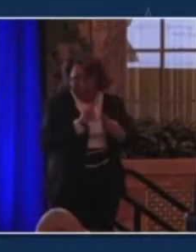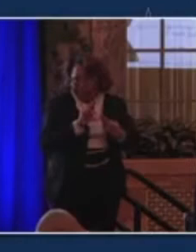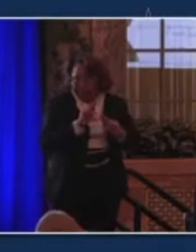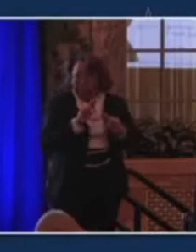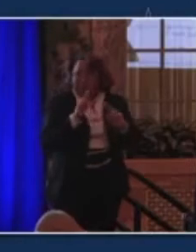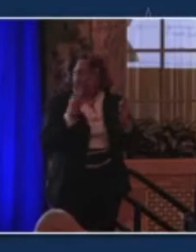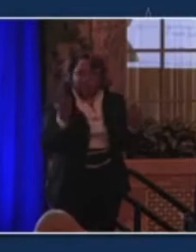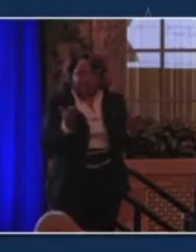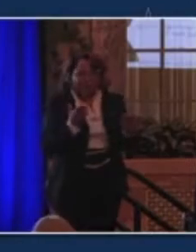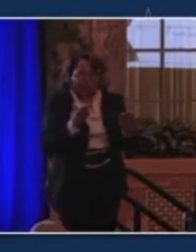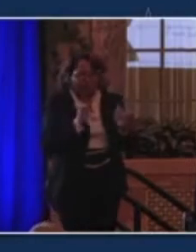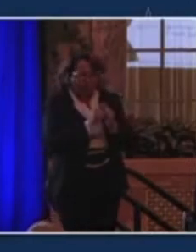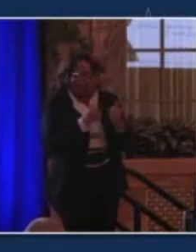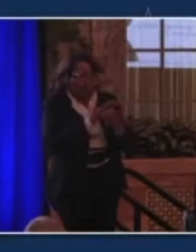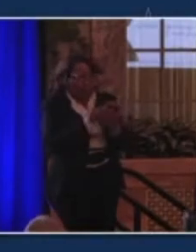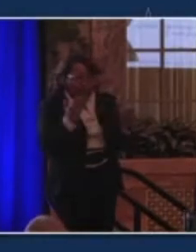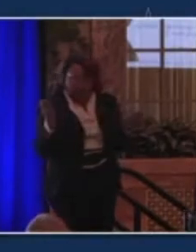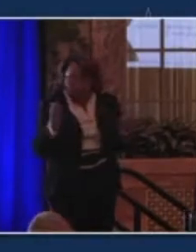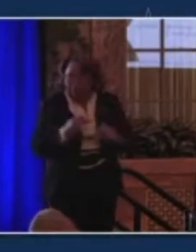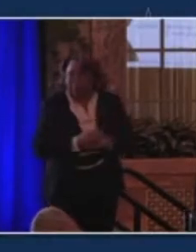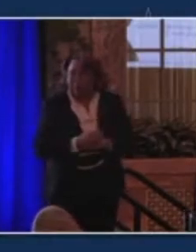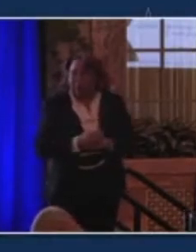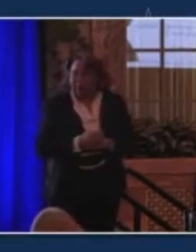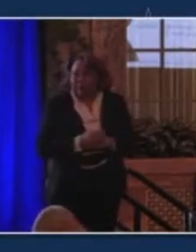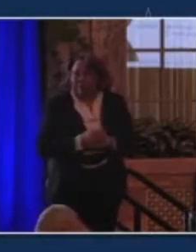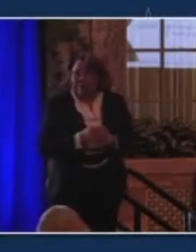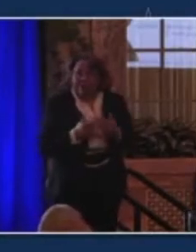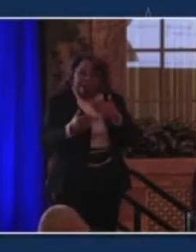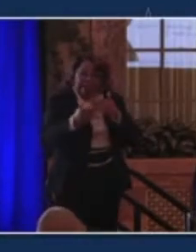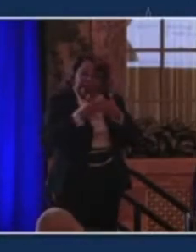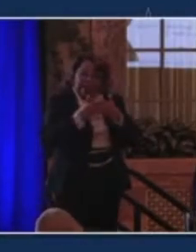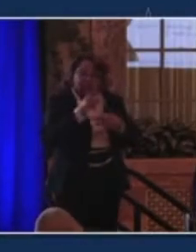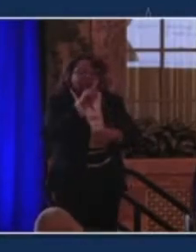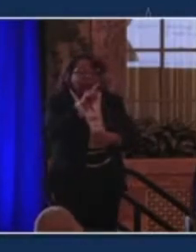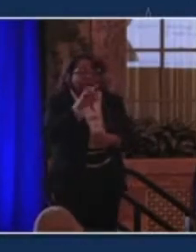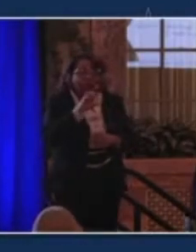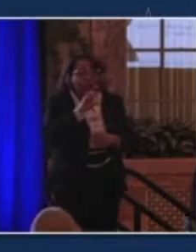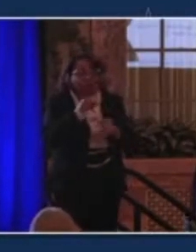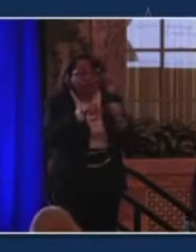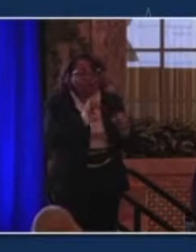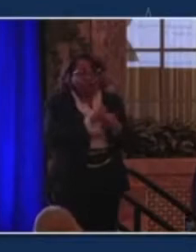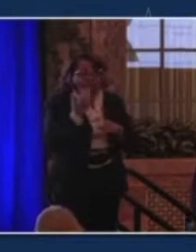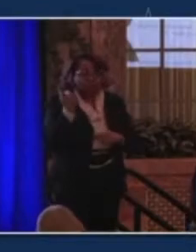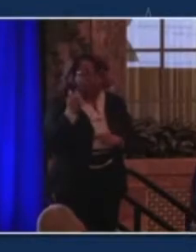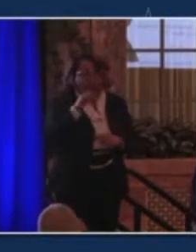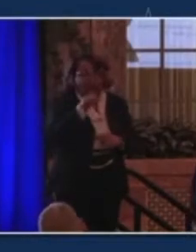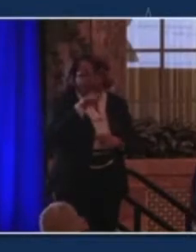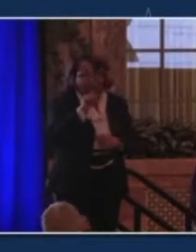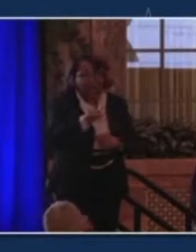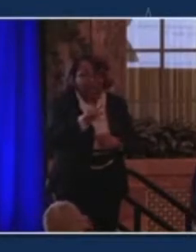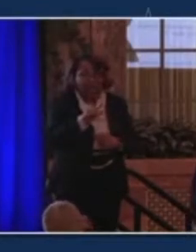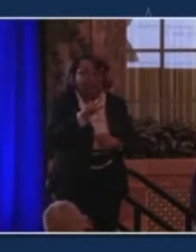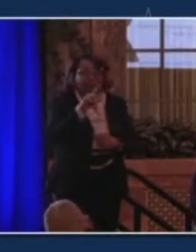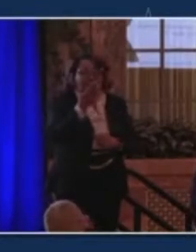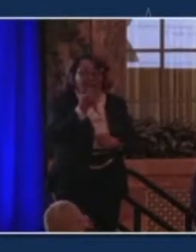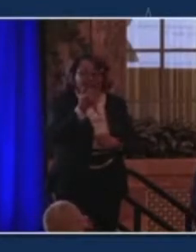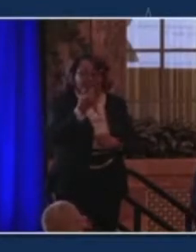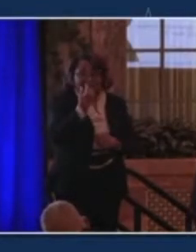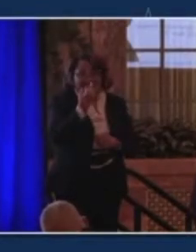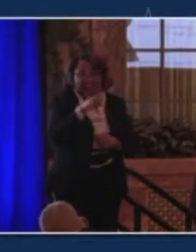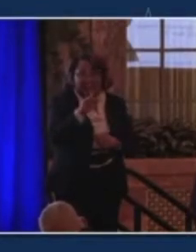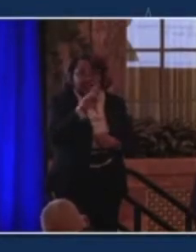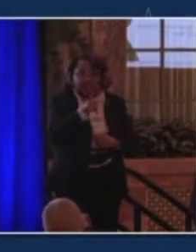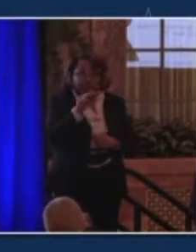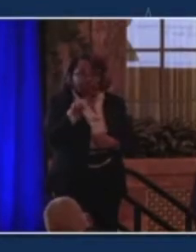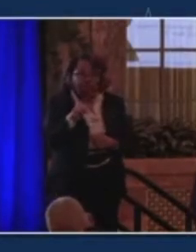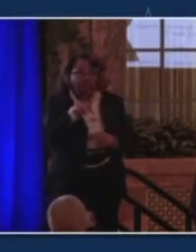here among you. Nearly 100 years ago, on April 15, 1922, the first black